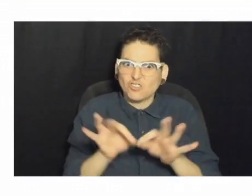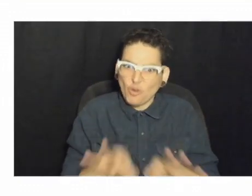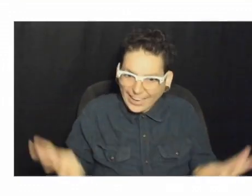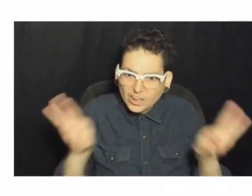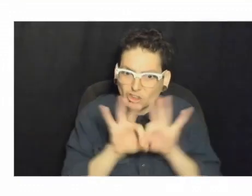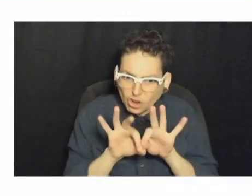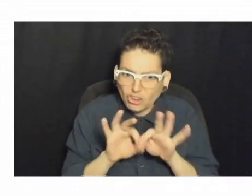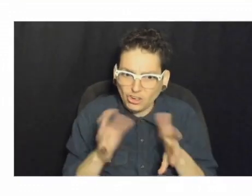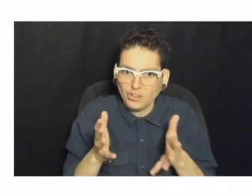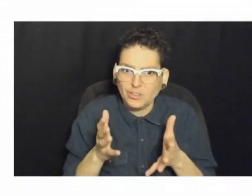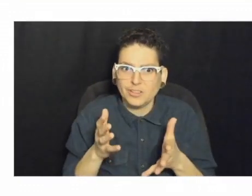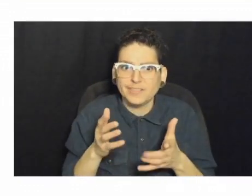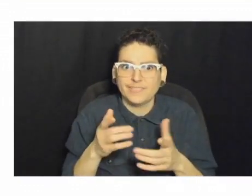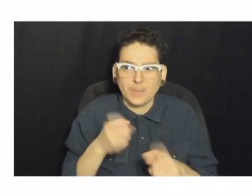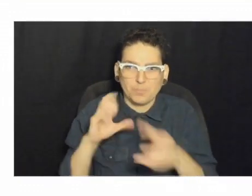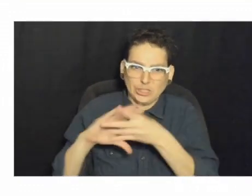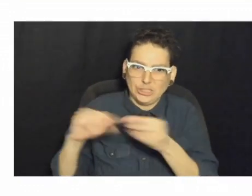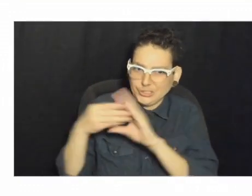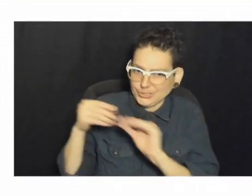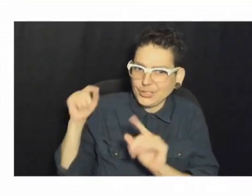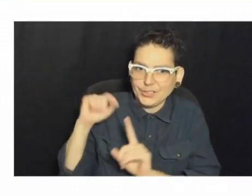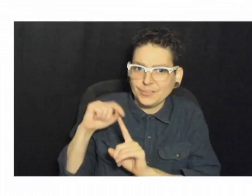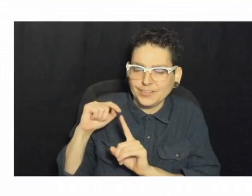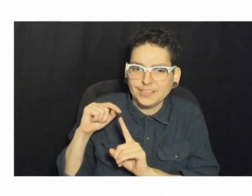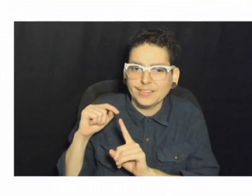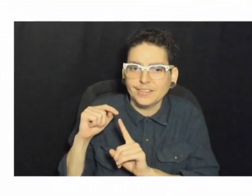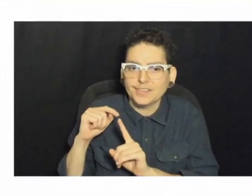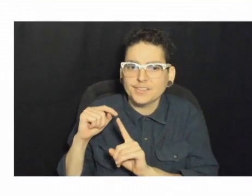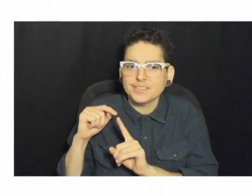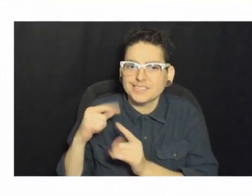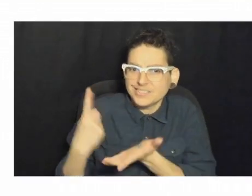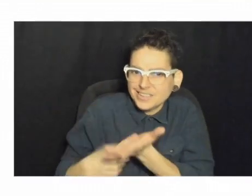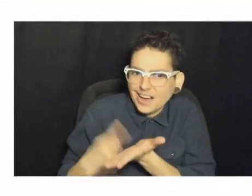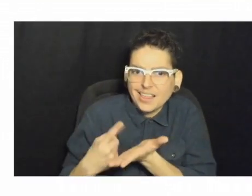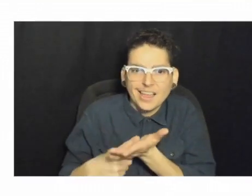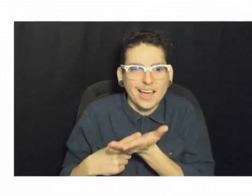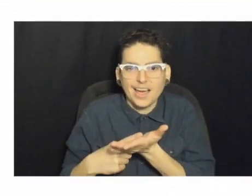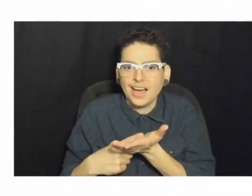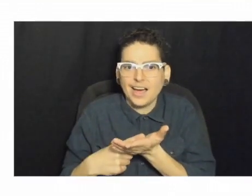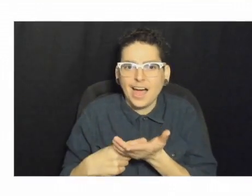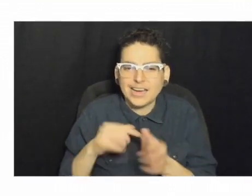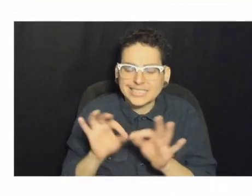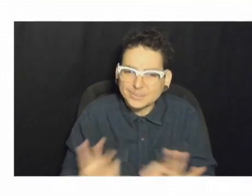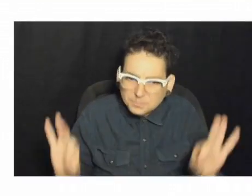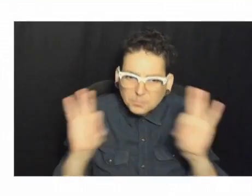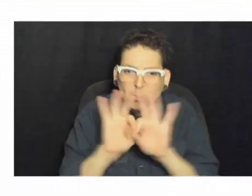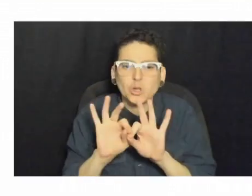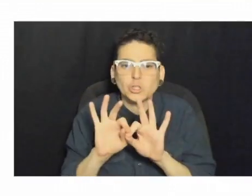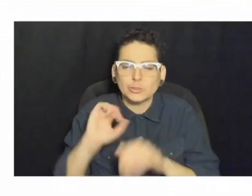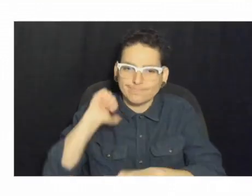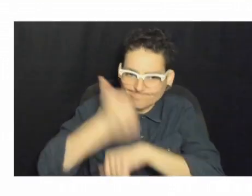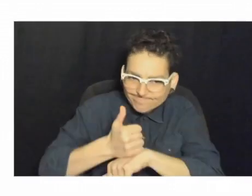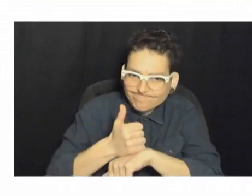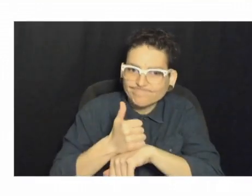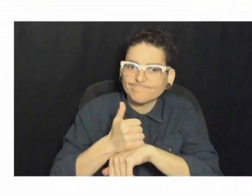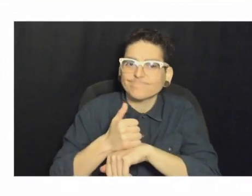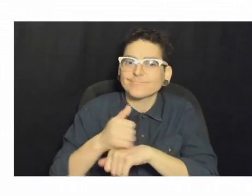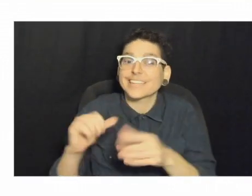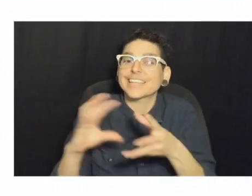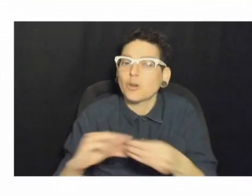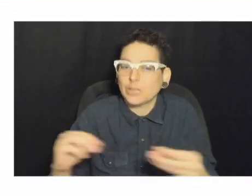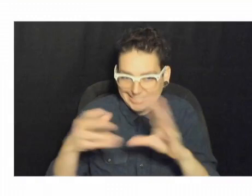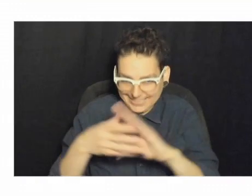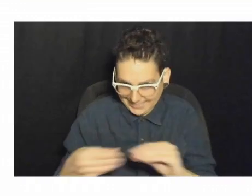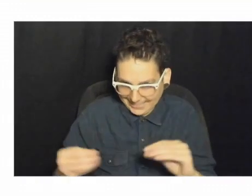critical need for a narrative, and that's before the post disaster, to prepare